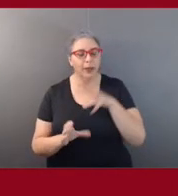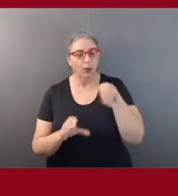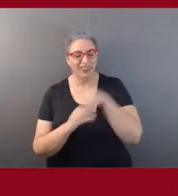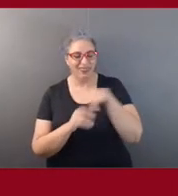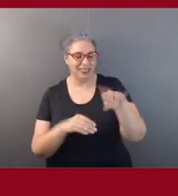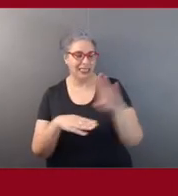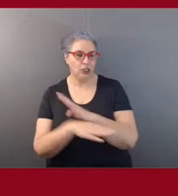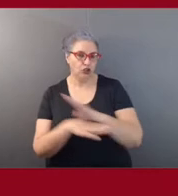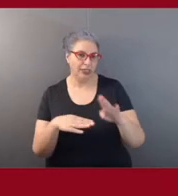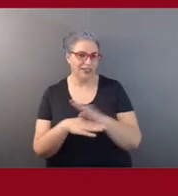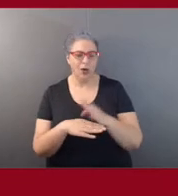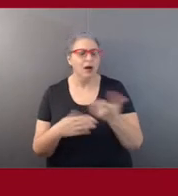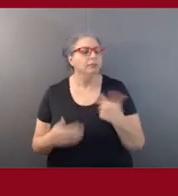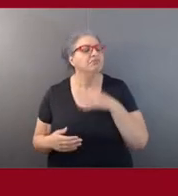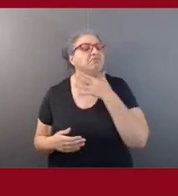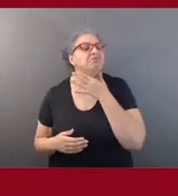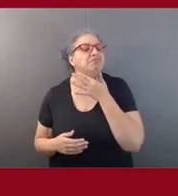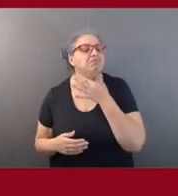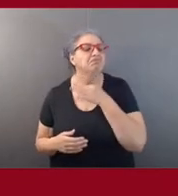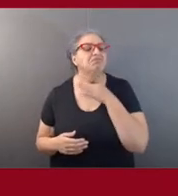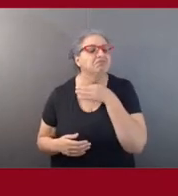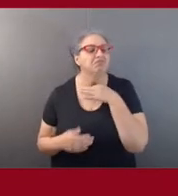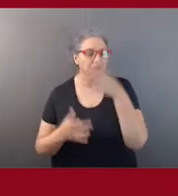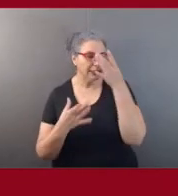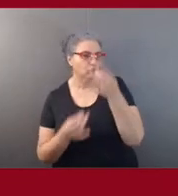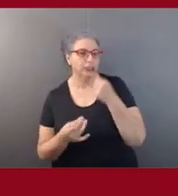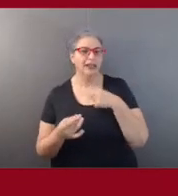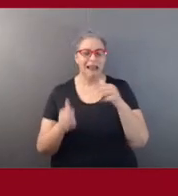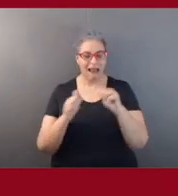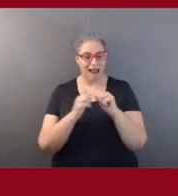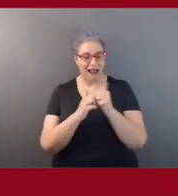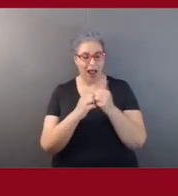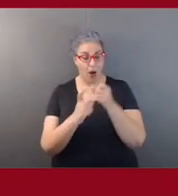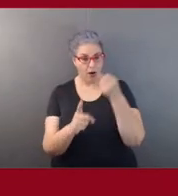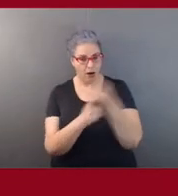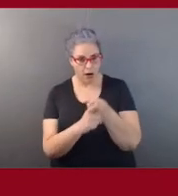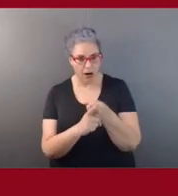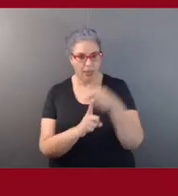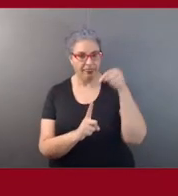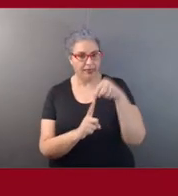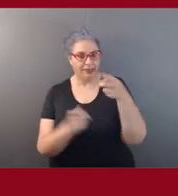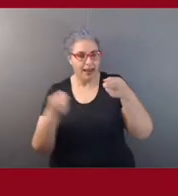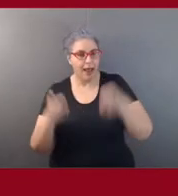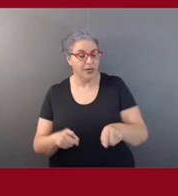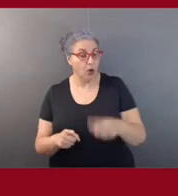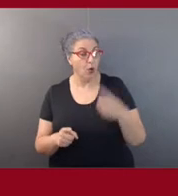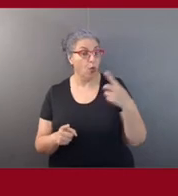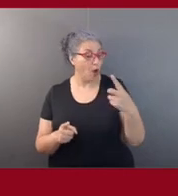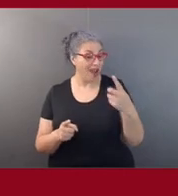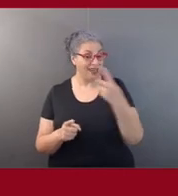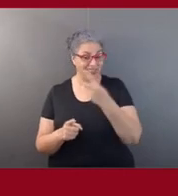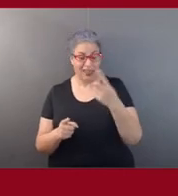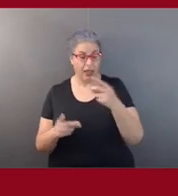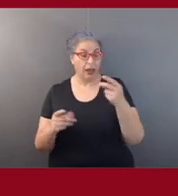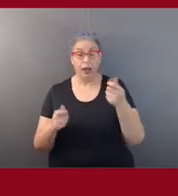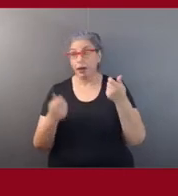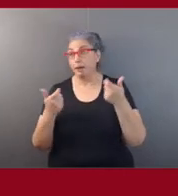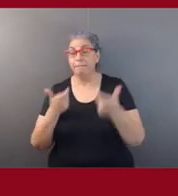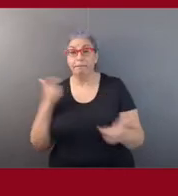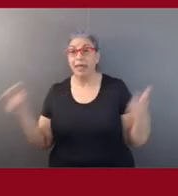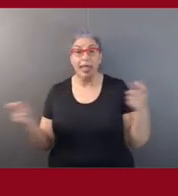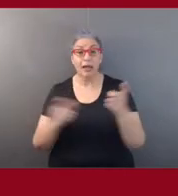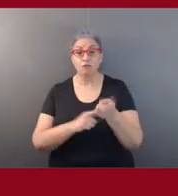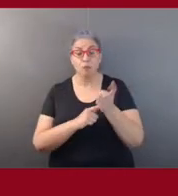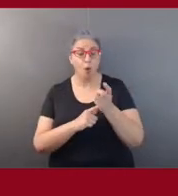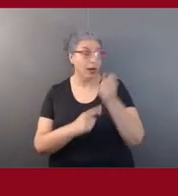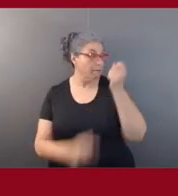how did you all get to this very point? Was there sort of one impetus or sort of a series of inequities that you've